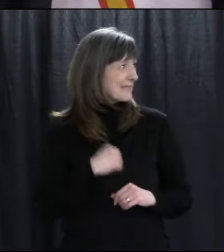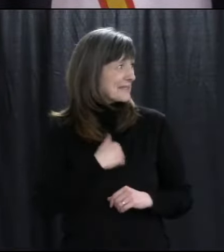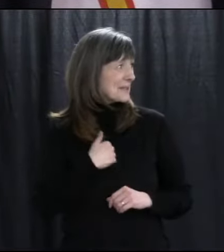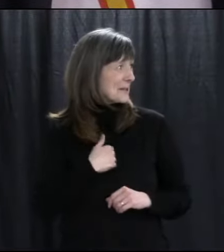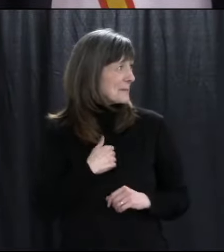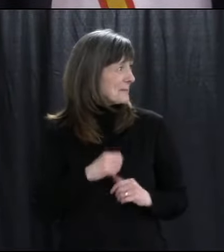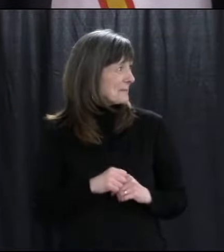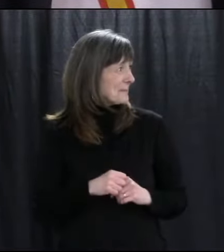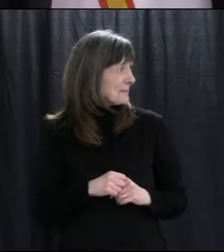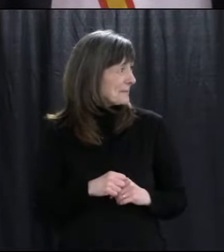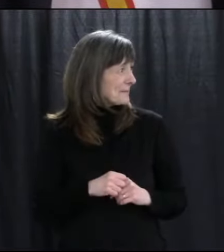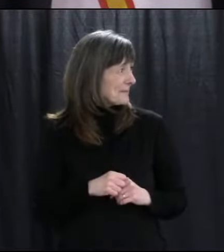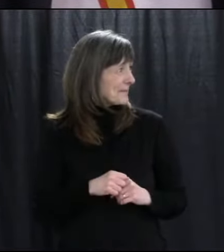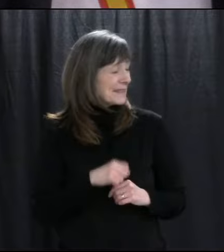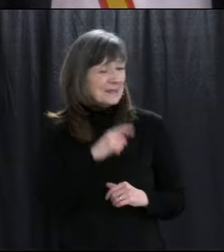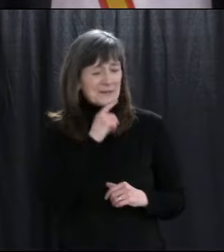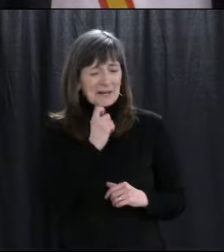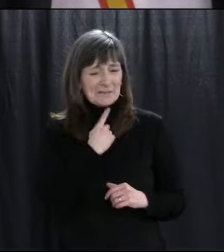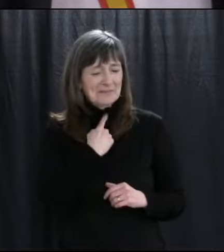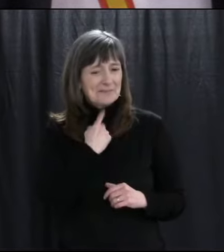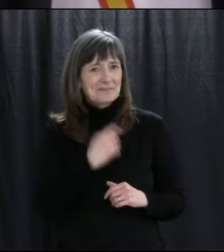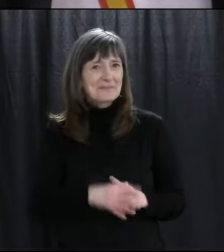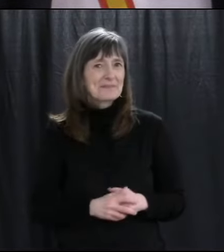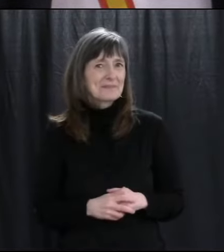sorry, I have a dry spot here.